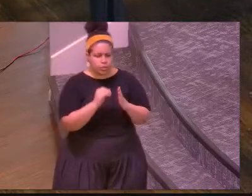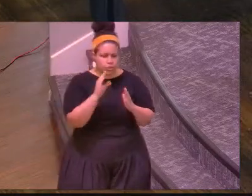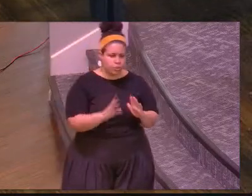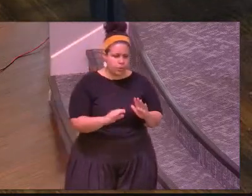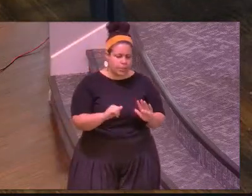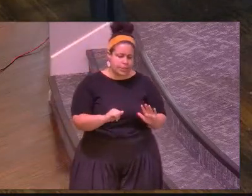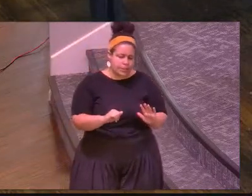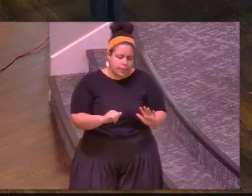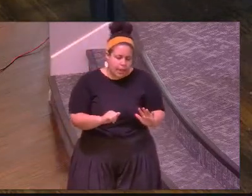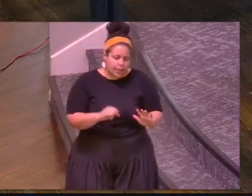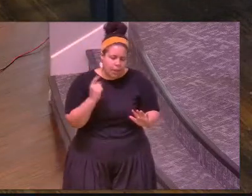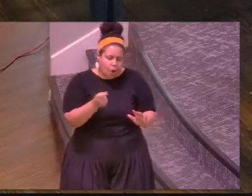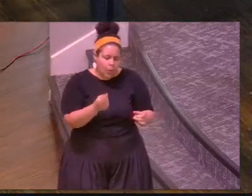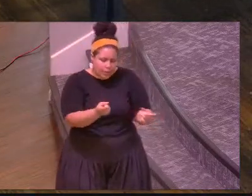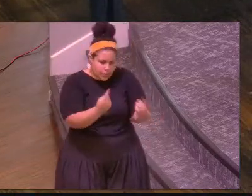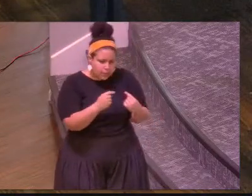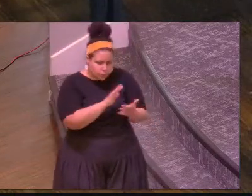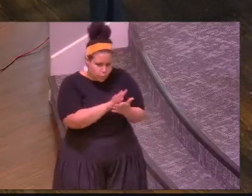school